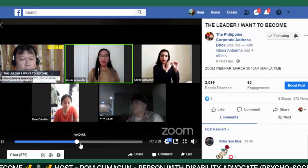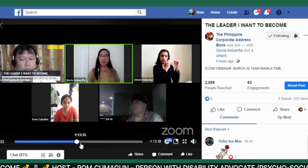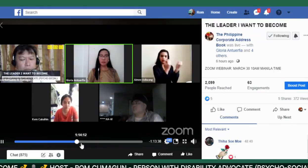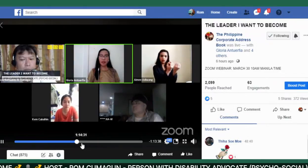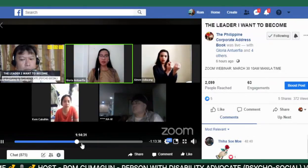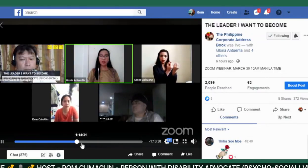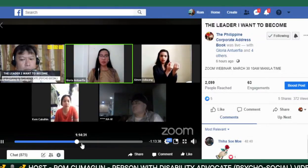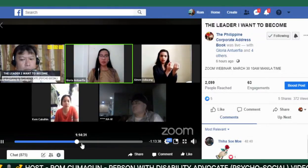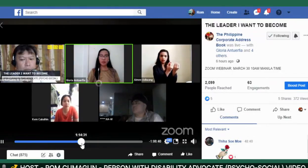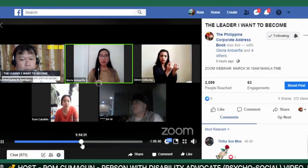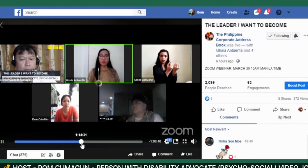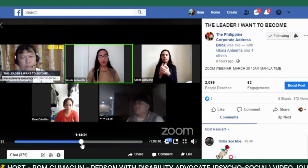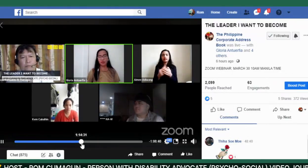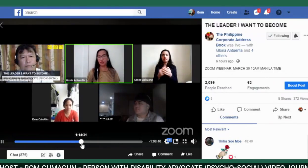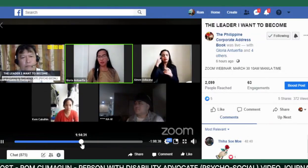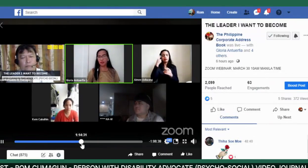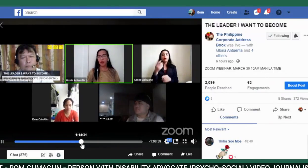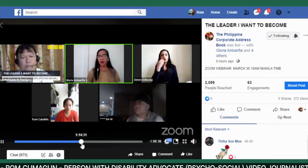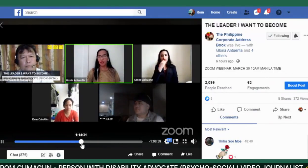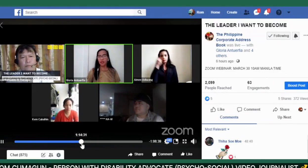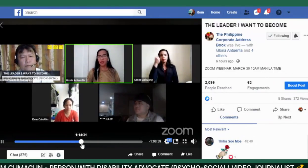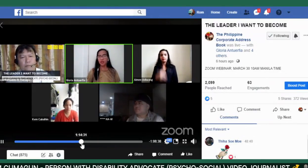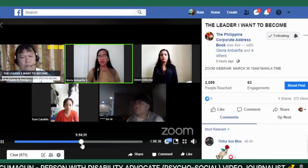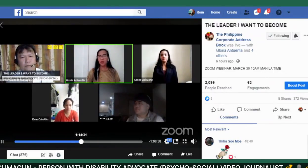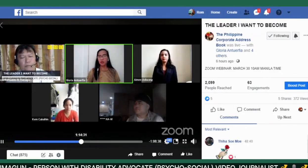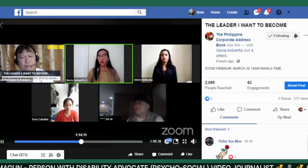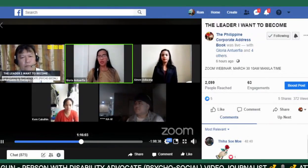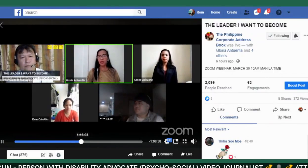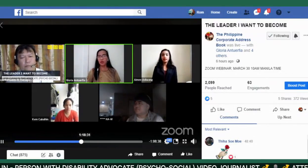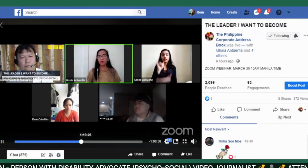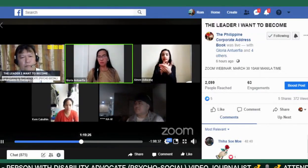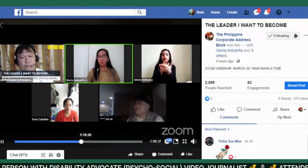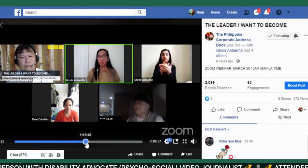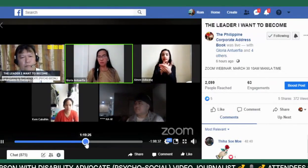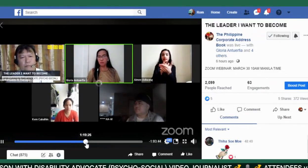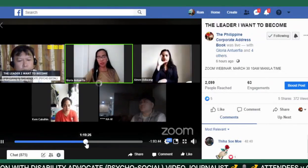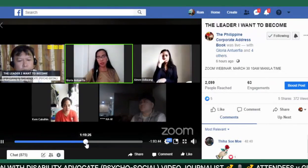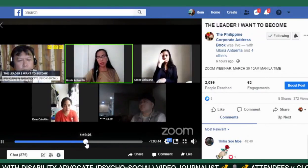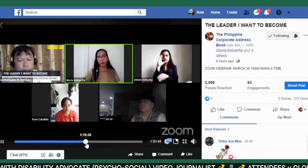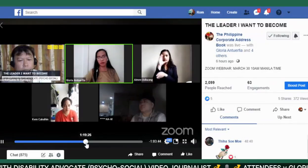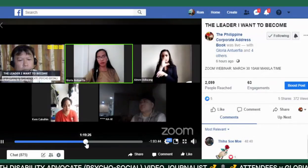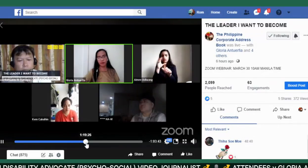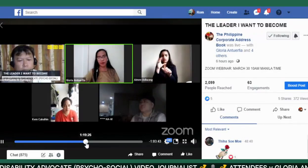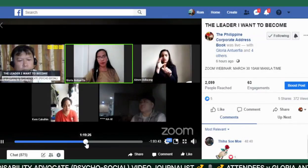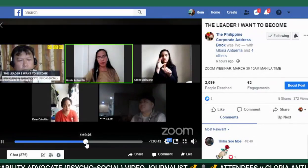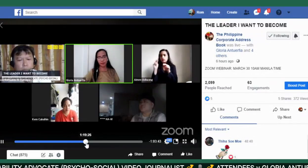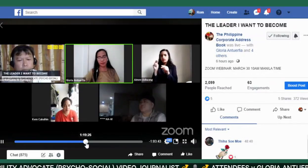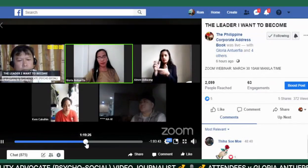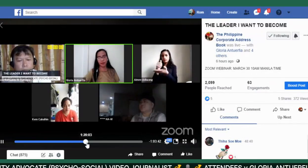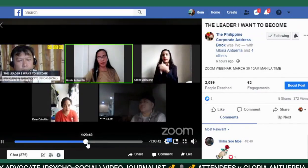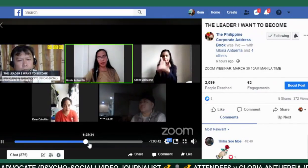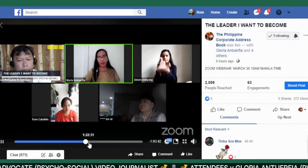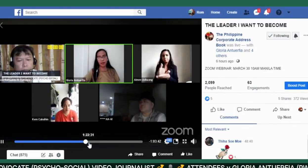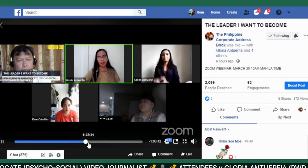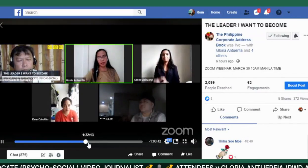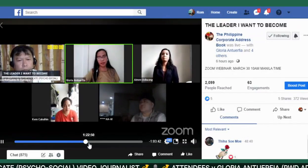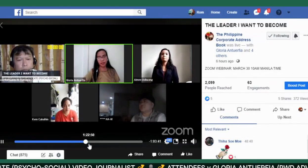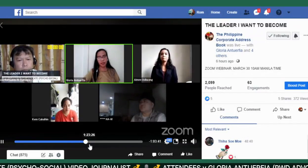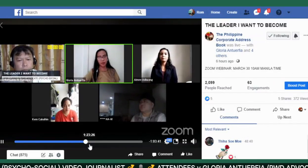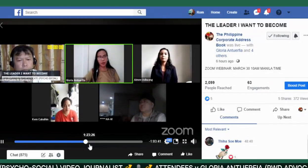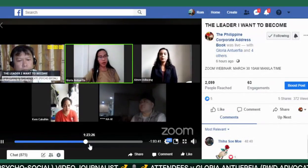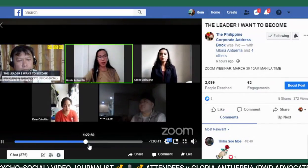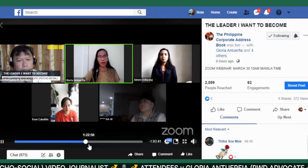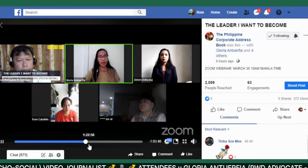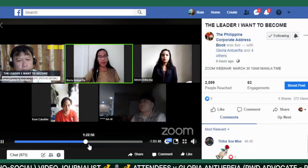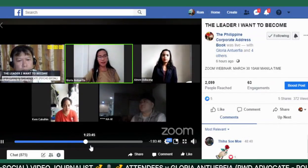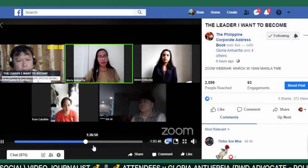So they really depend on me. That's it. That's what a good leader for me kind of devices. And